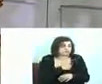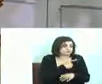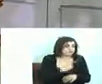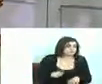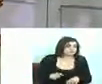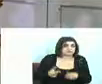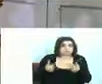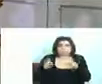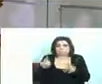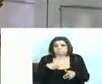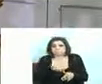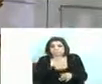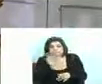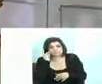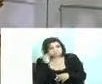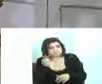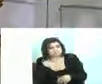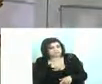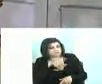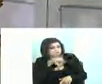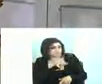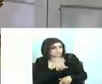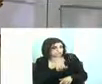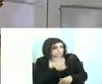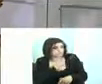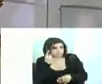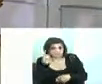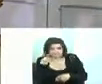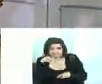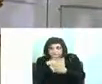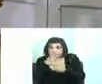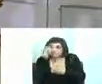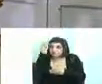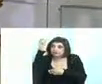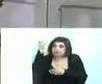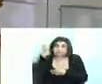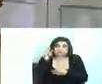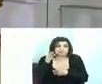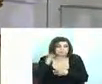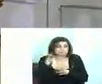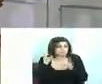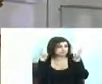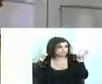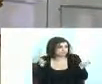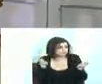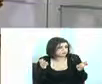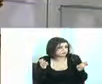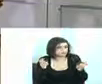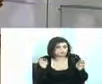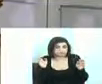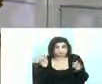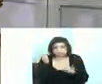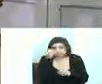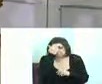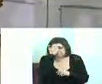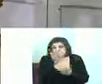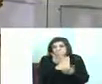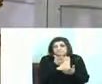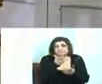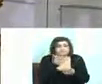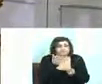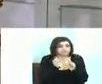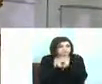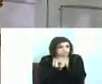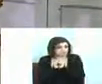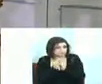that we are one in you. And those issues are so petty that together we are a